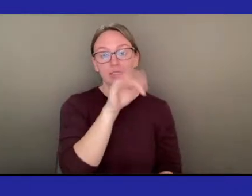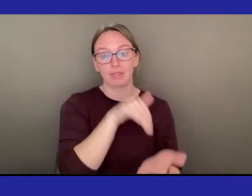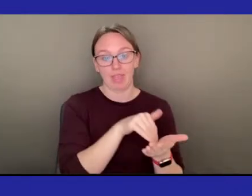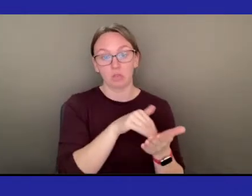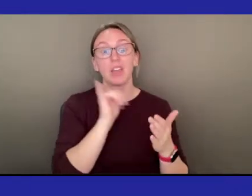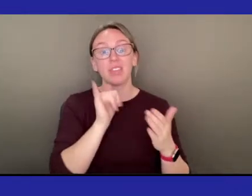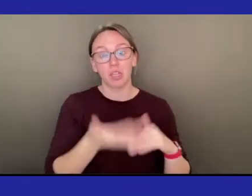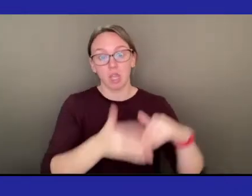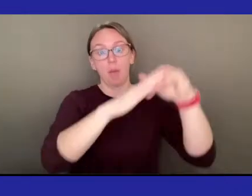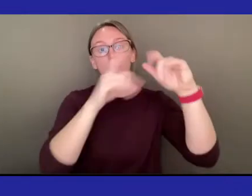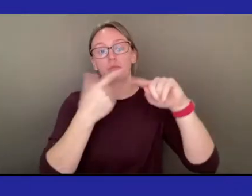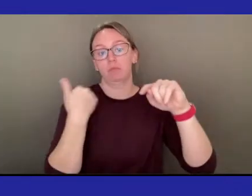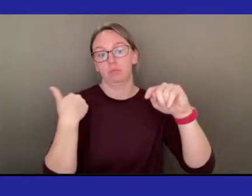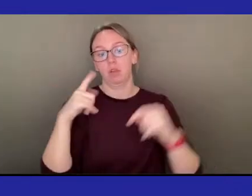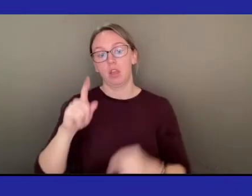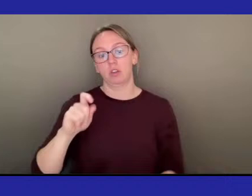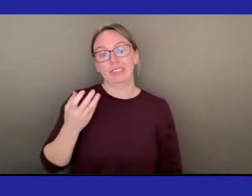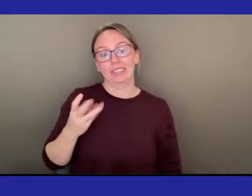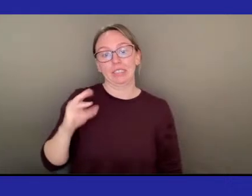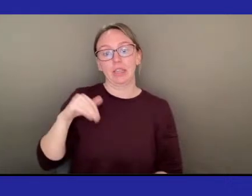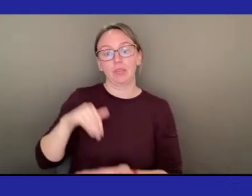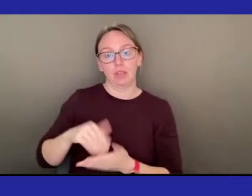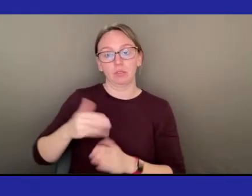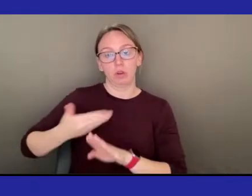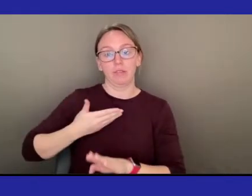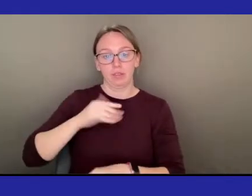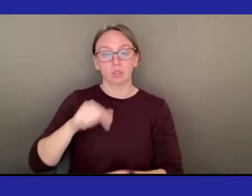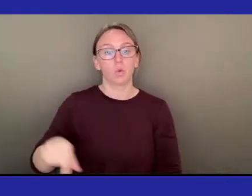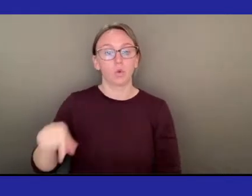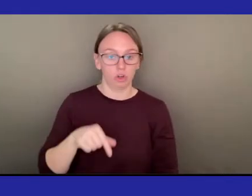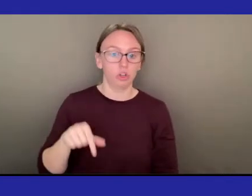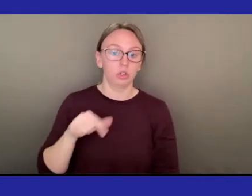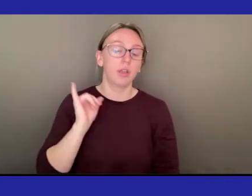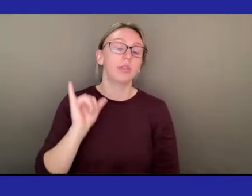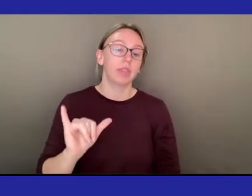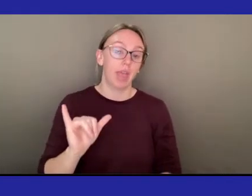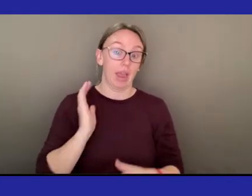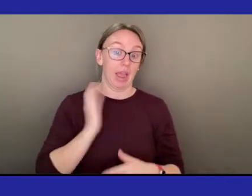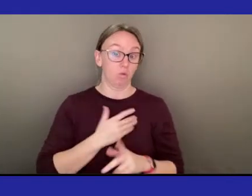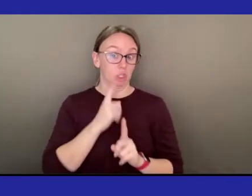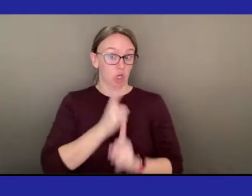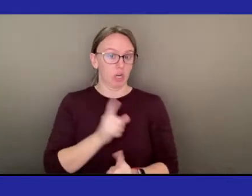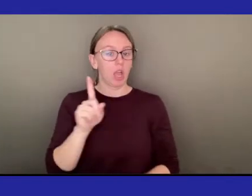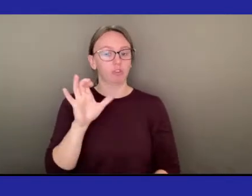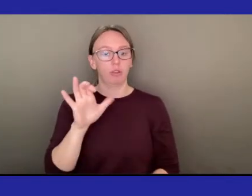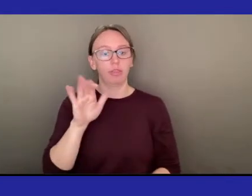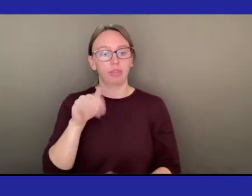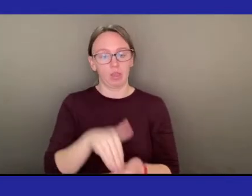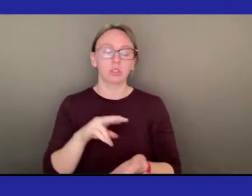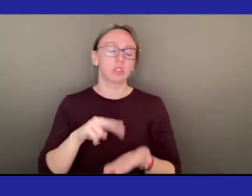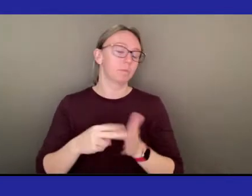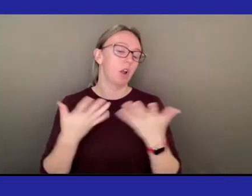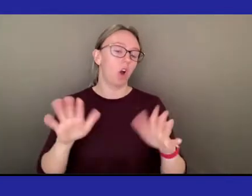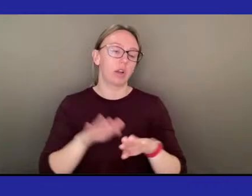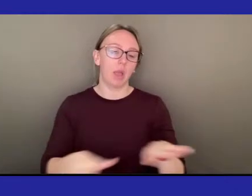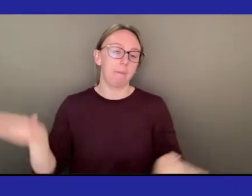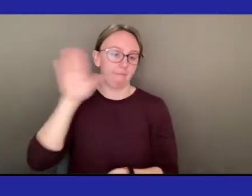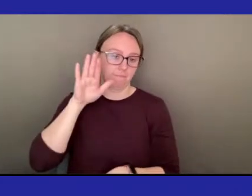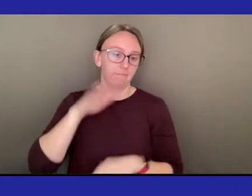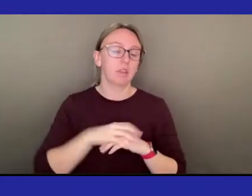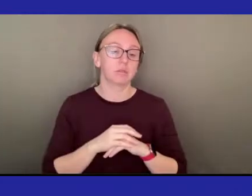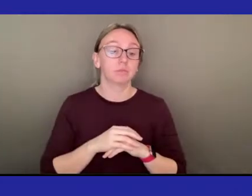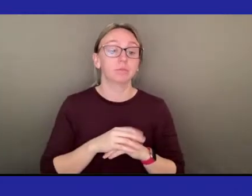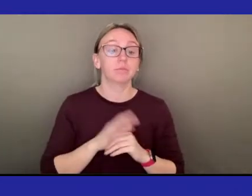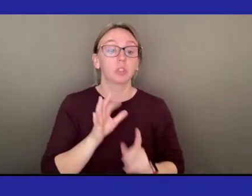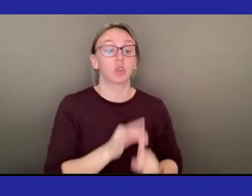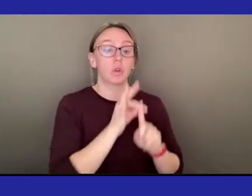116,000 the previous quarter. This is above the target of 100,000. And then our unique primary care